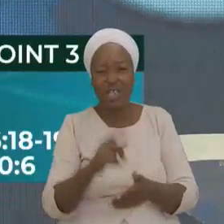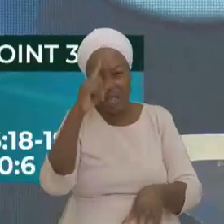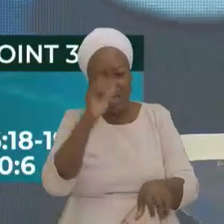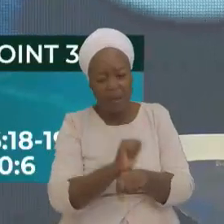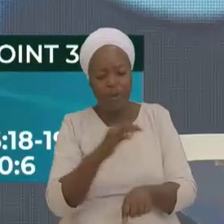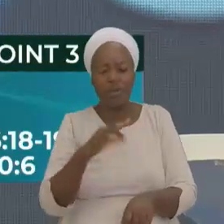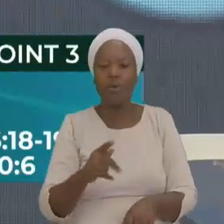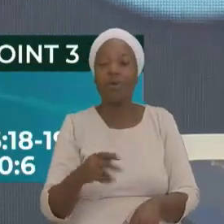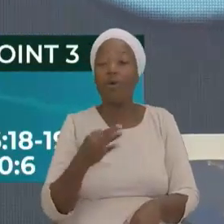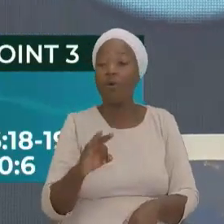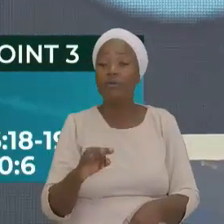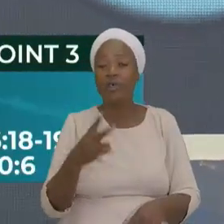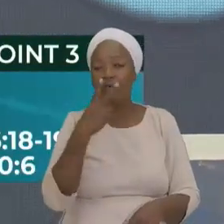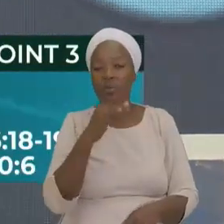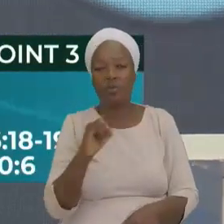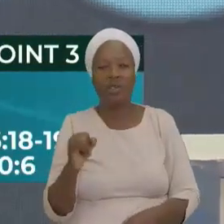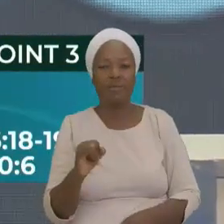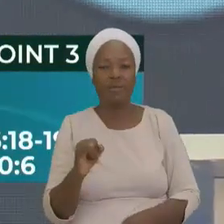smoking.